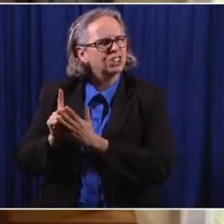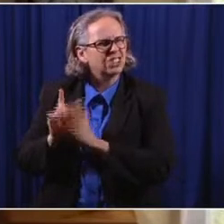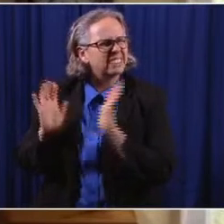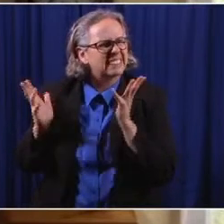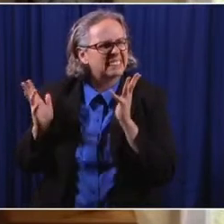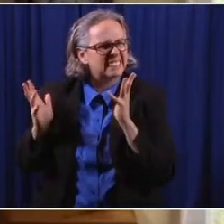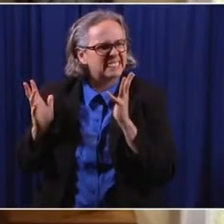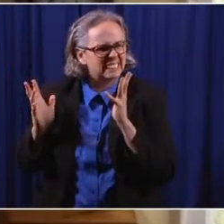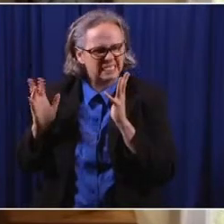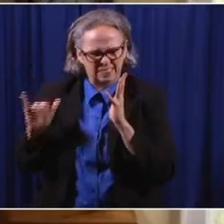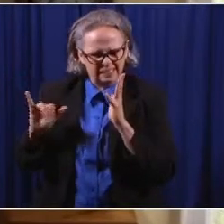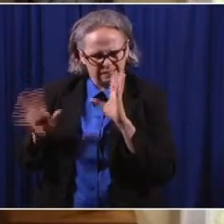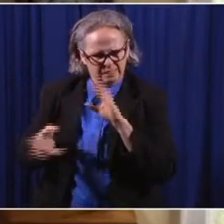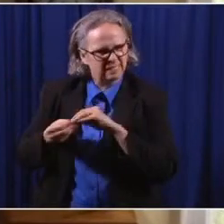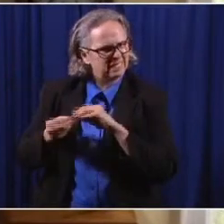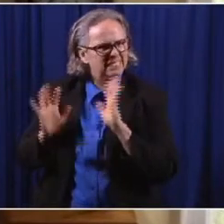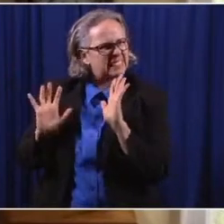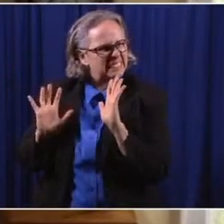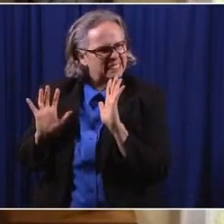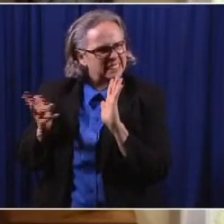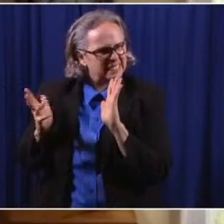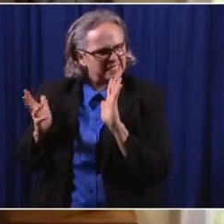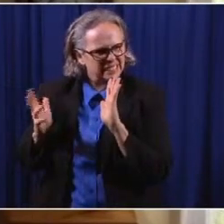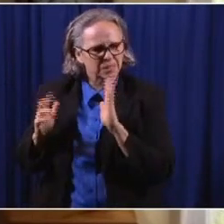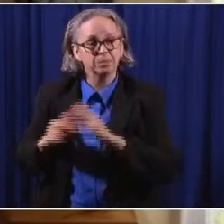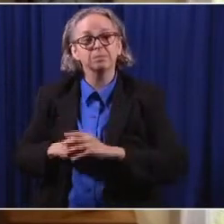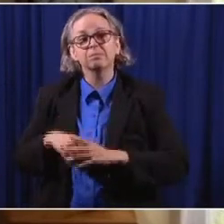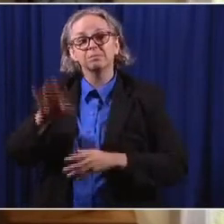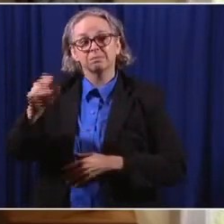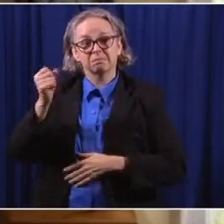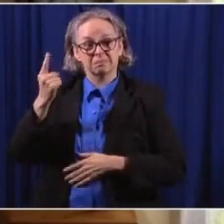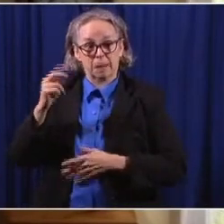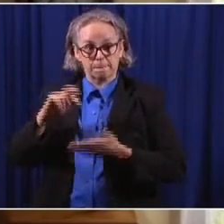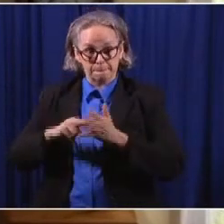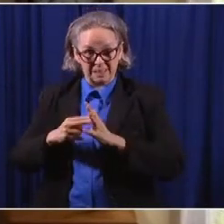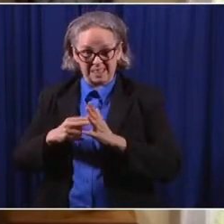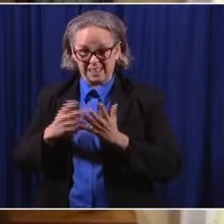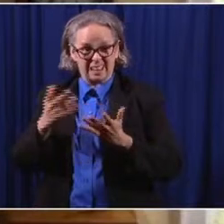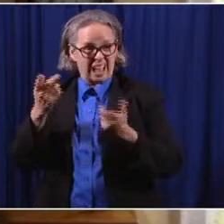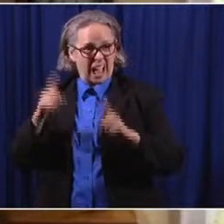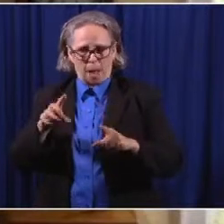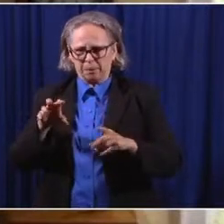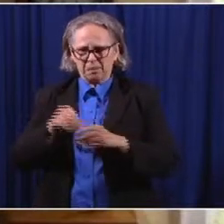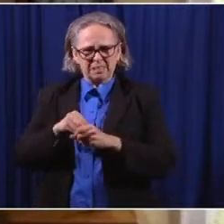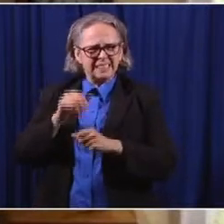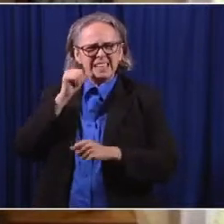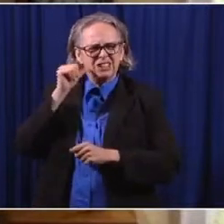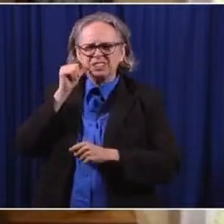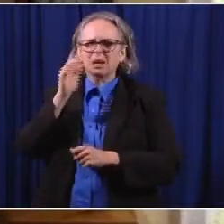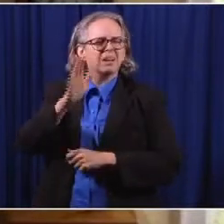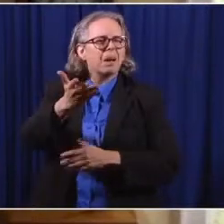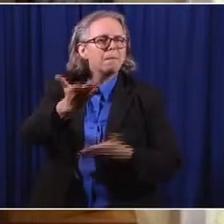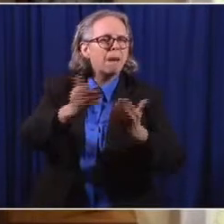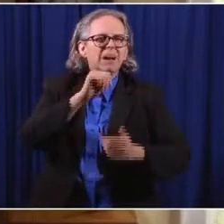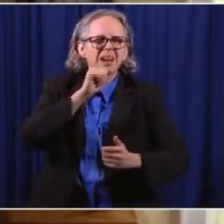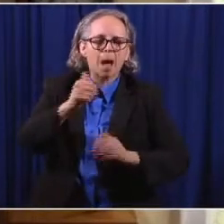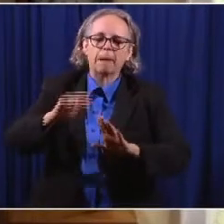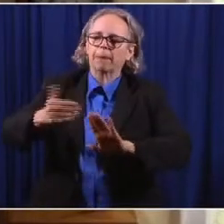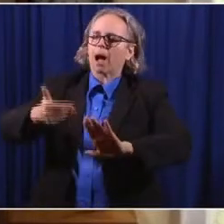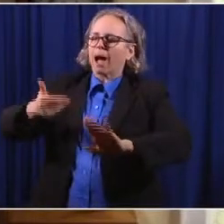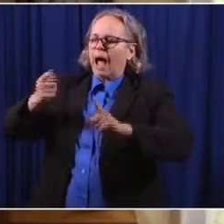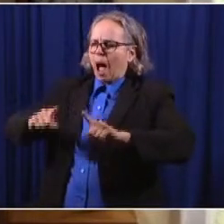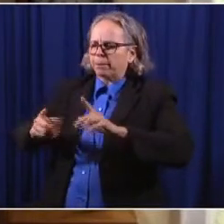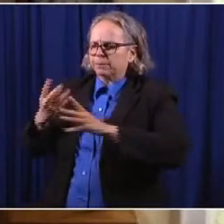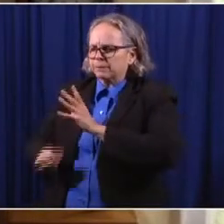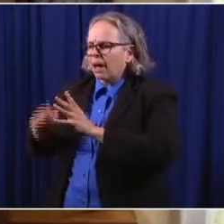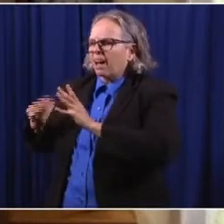full data, it may have been 5 days ago, 10 days ago. Those are slotted in for those days. But the number you're seeing here